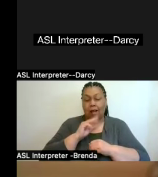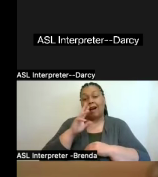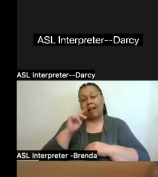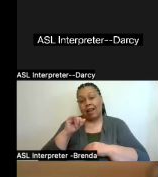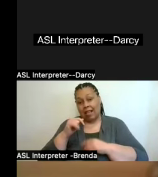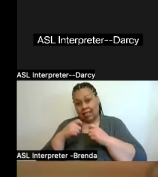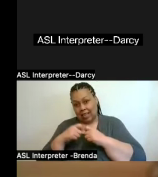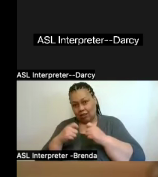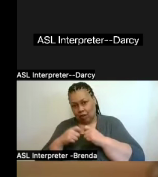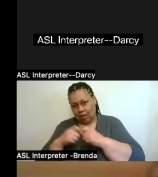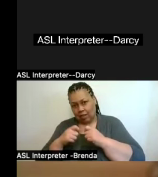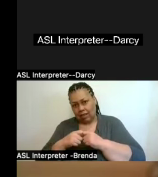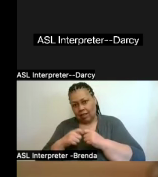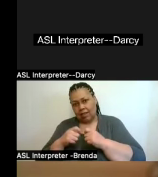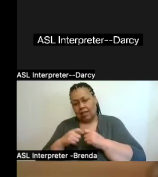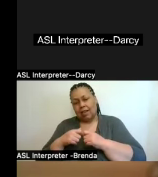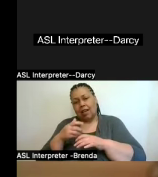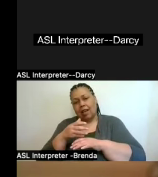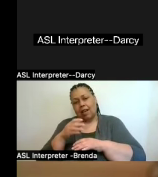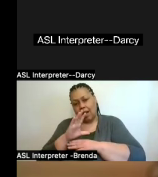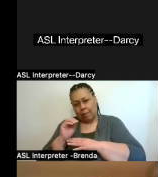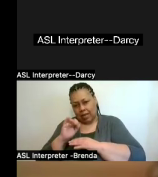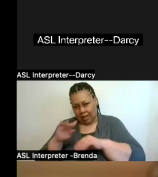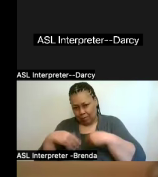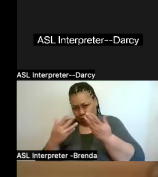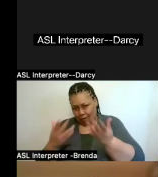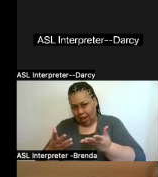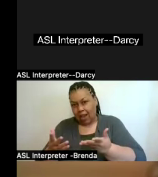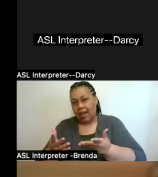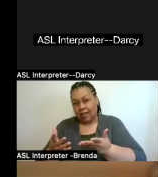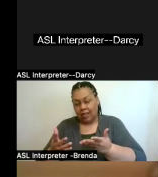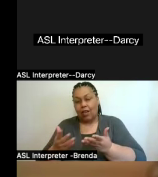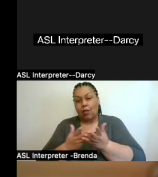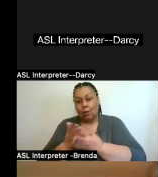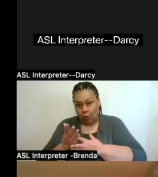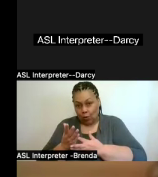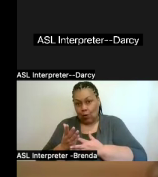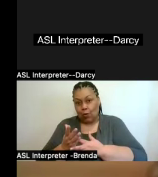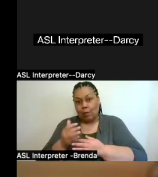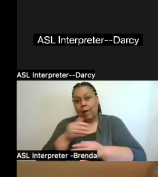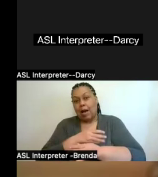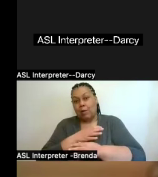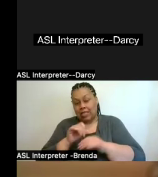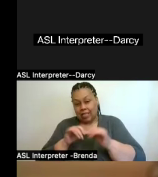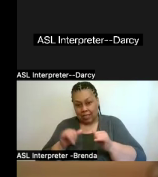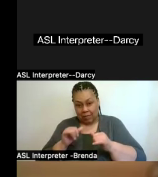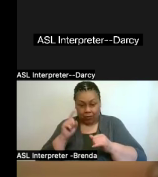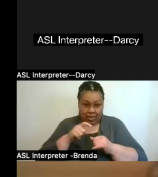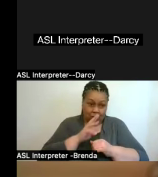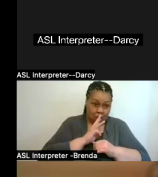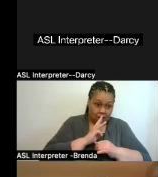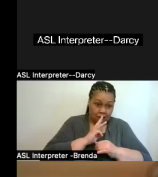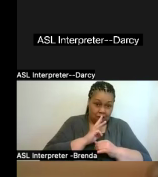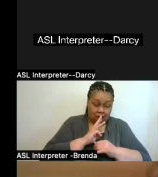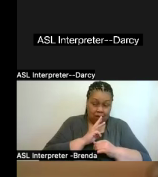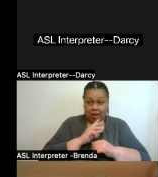services to the water system. So there has to be consistency. If you need water in 3 days, but the water can't get electric power for 5 days, we